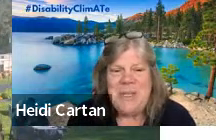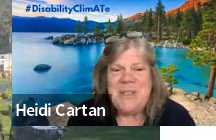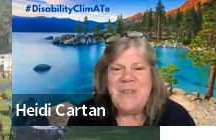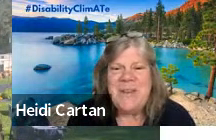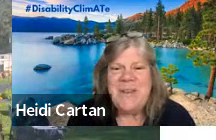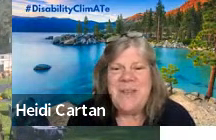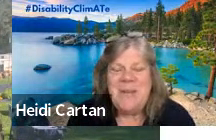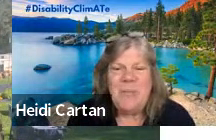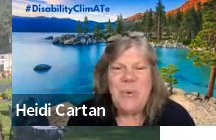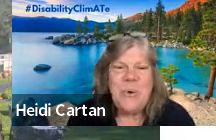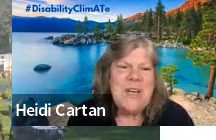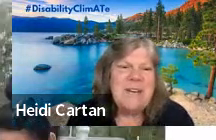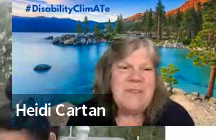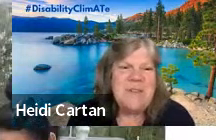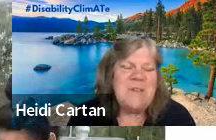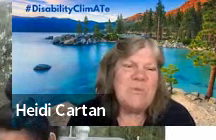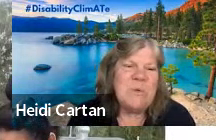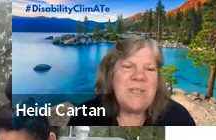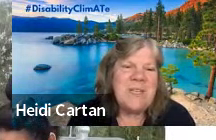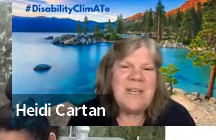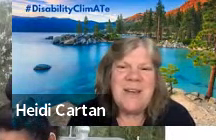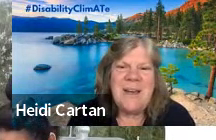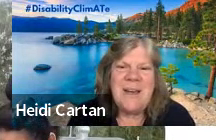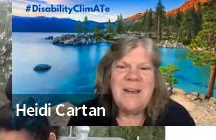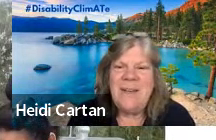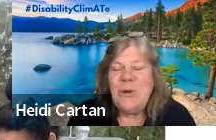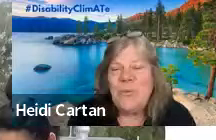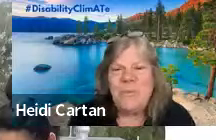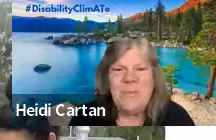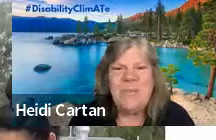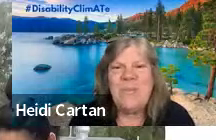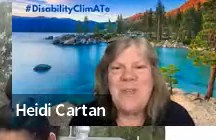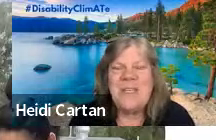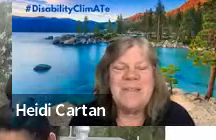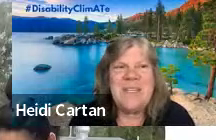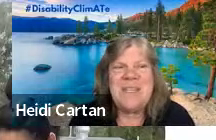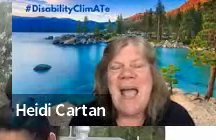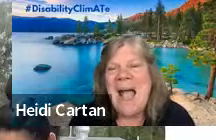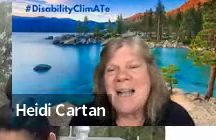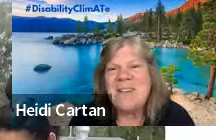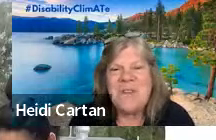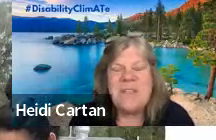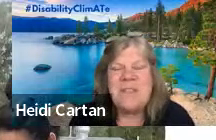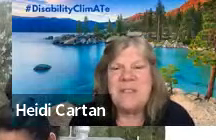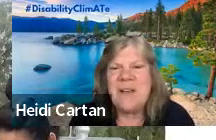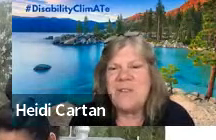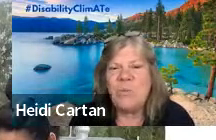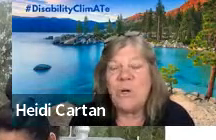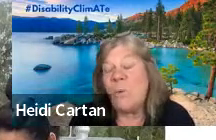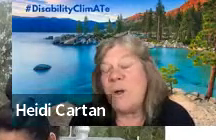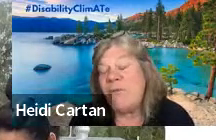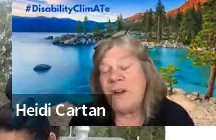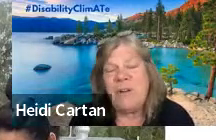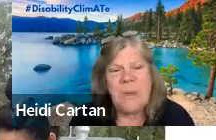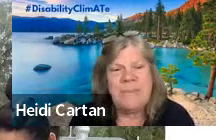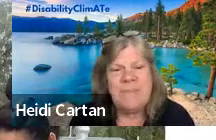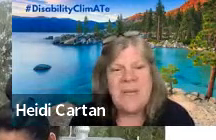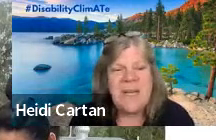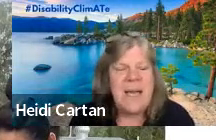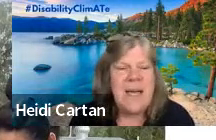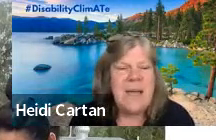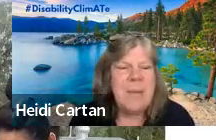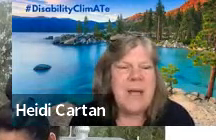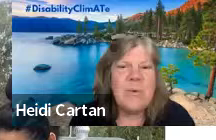next slide, please. The point of this is really, these hacks and these designs work well for